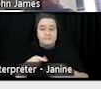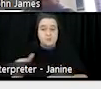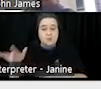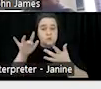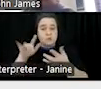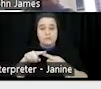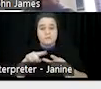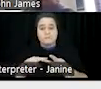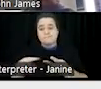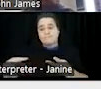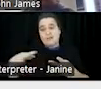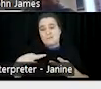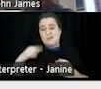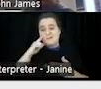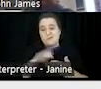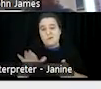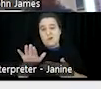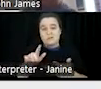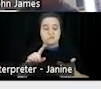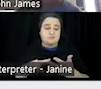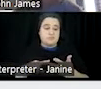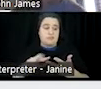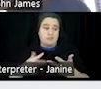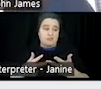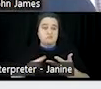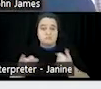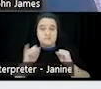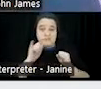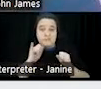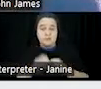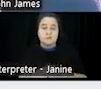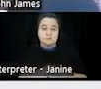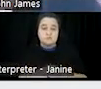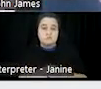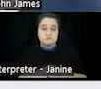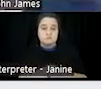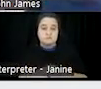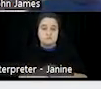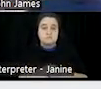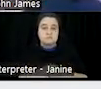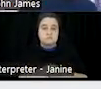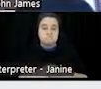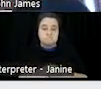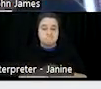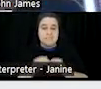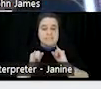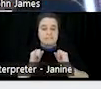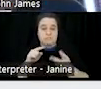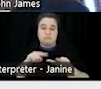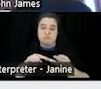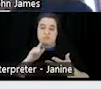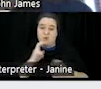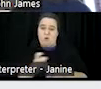colleges, three being interviewed. Like getting interviewed was the hardest